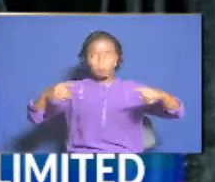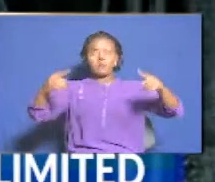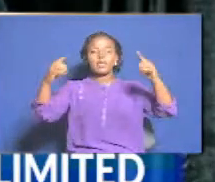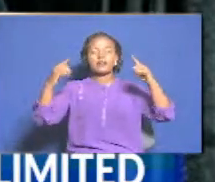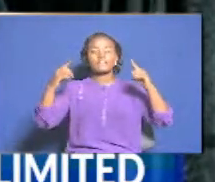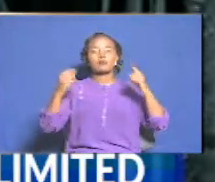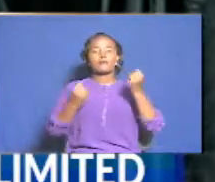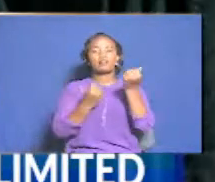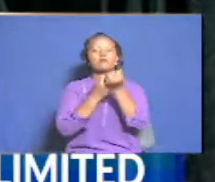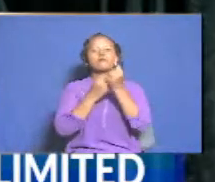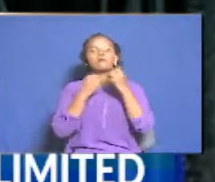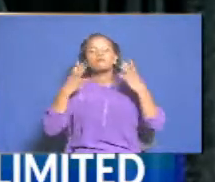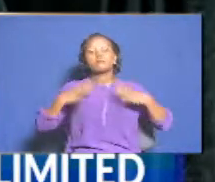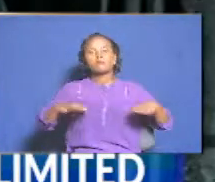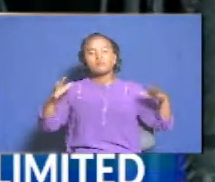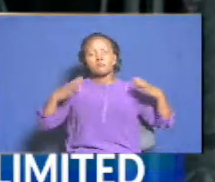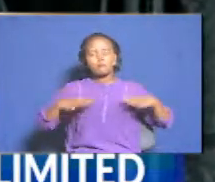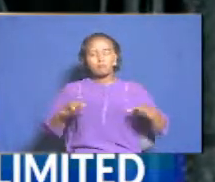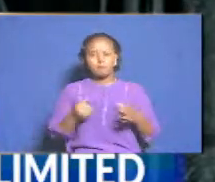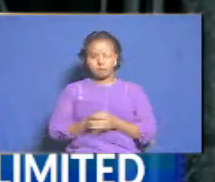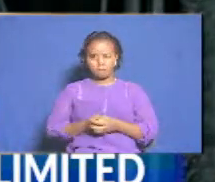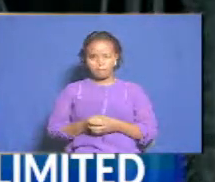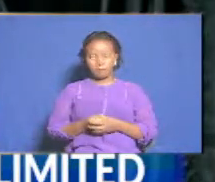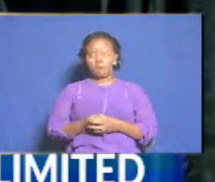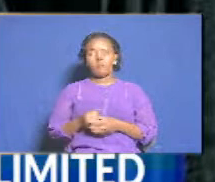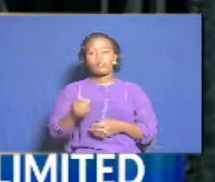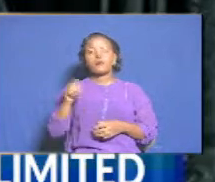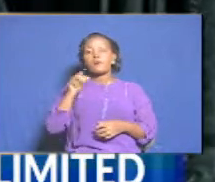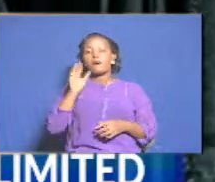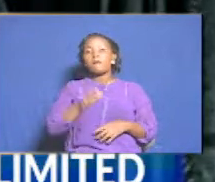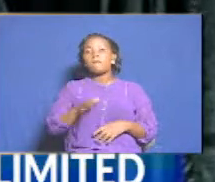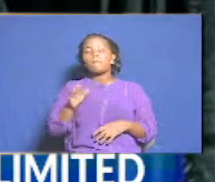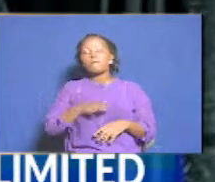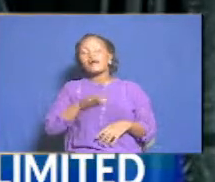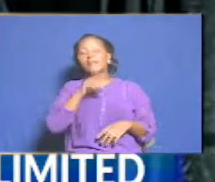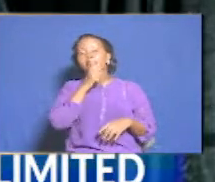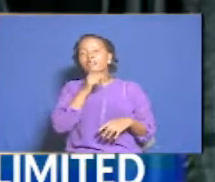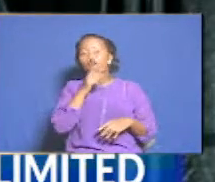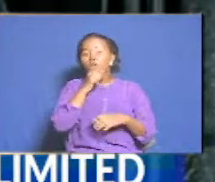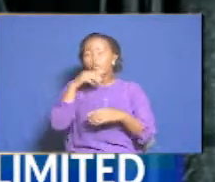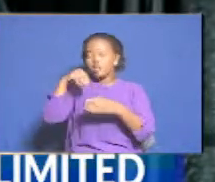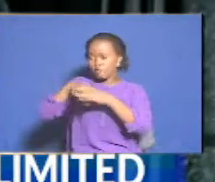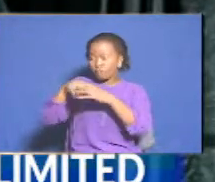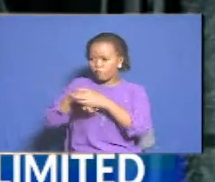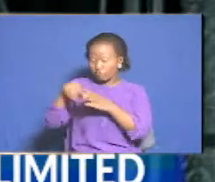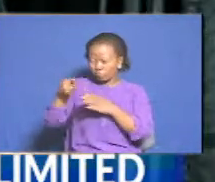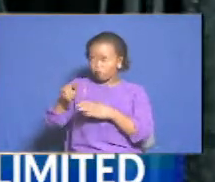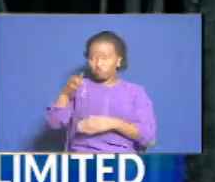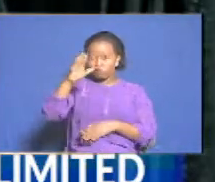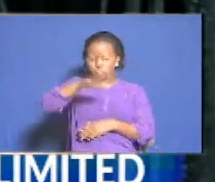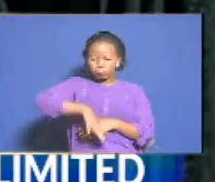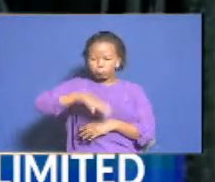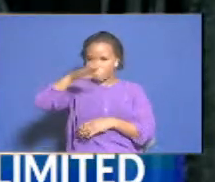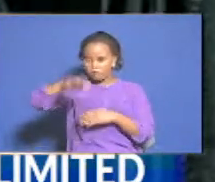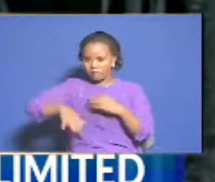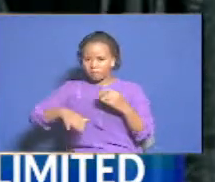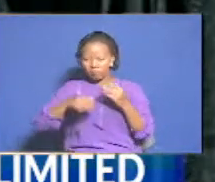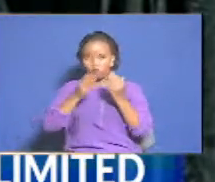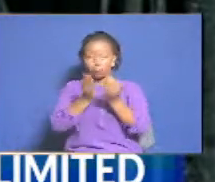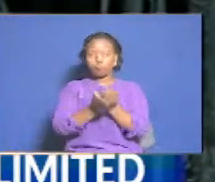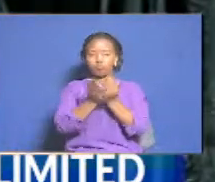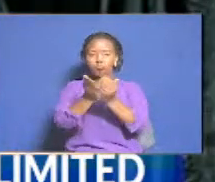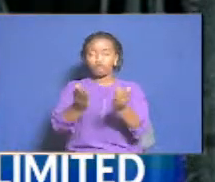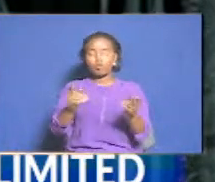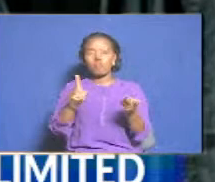people. The men and women involved in refurbishing this pier, in the construction